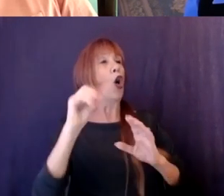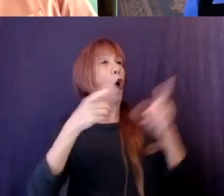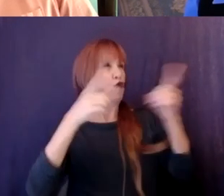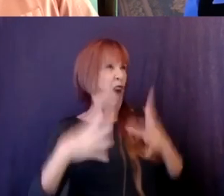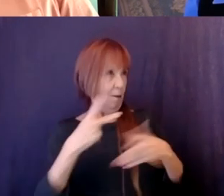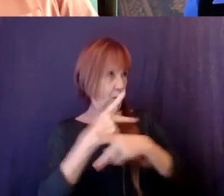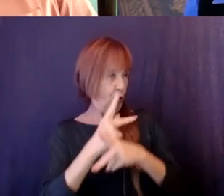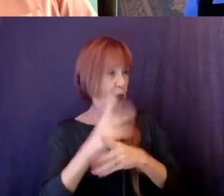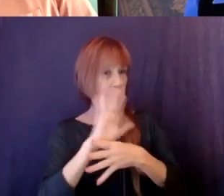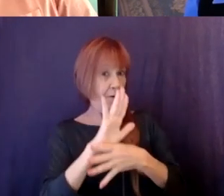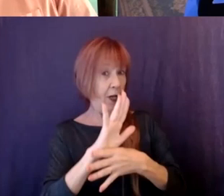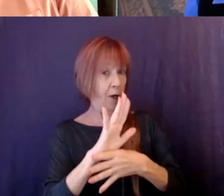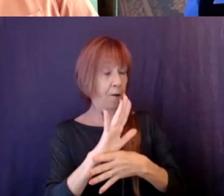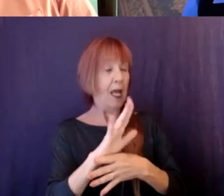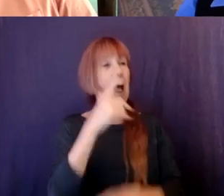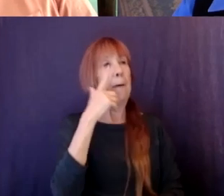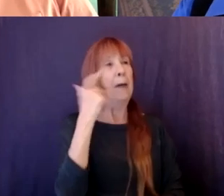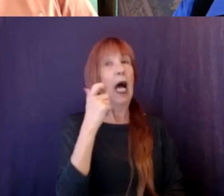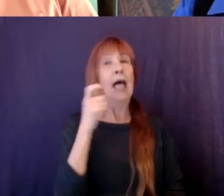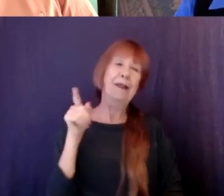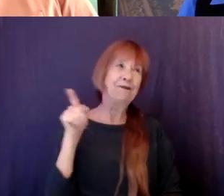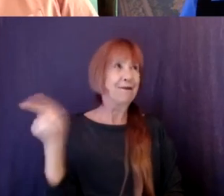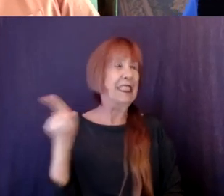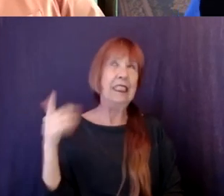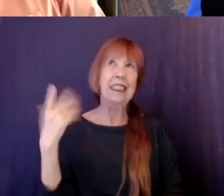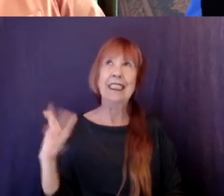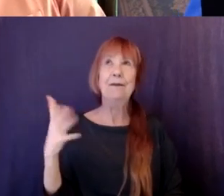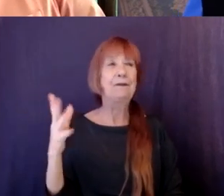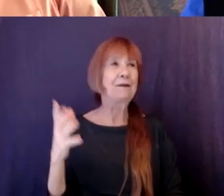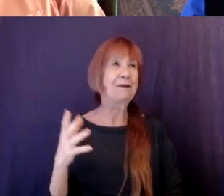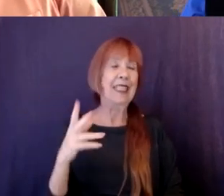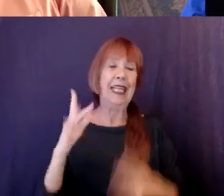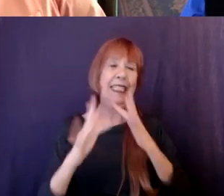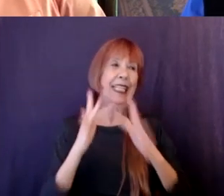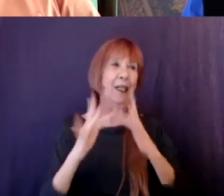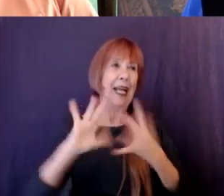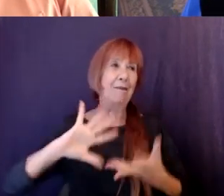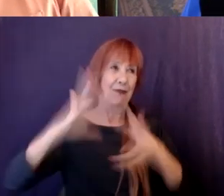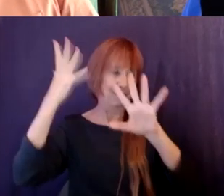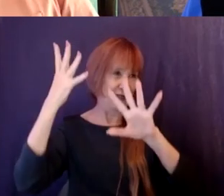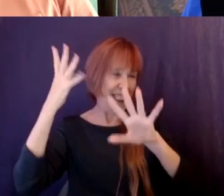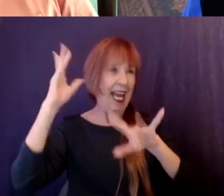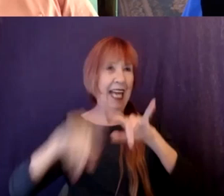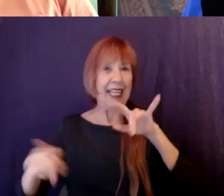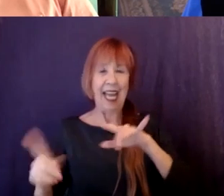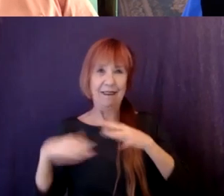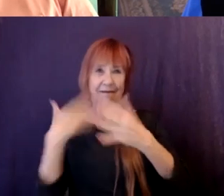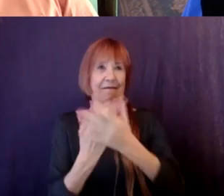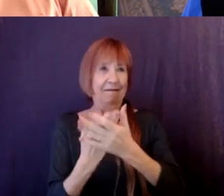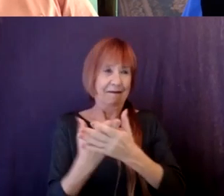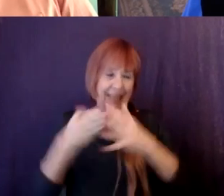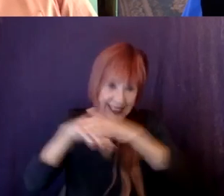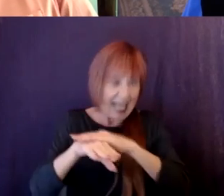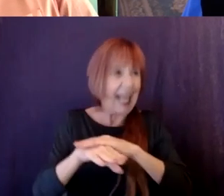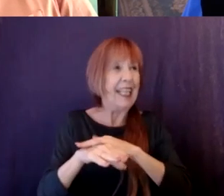film. As it is, she's having internet issues and can't get online at the moment,